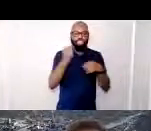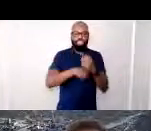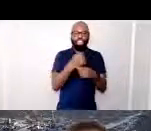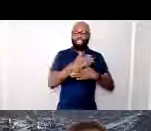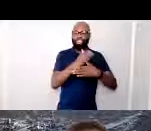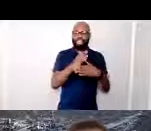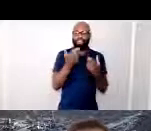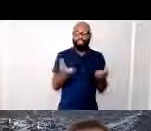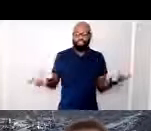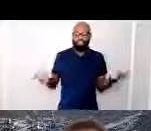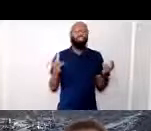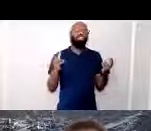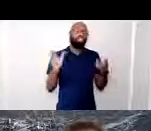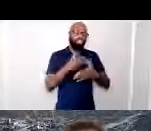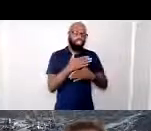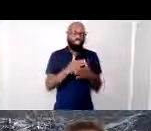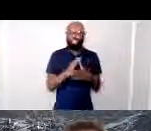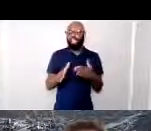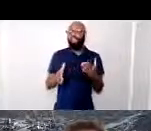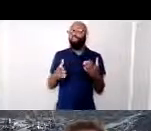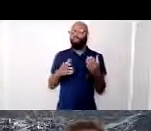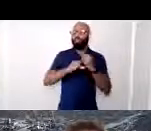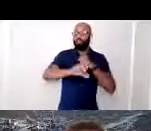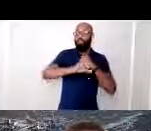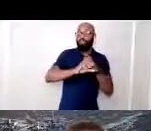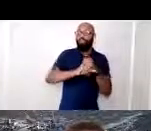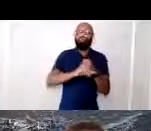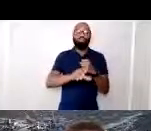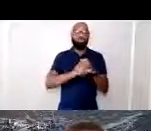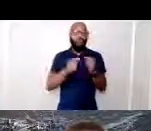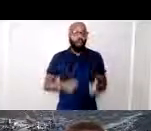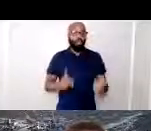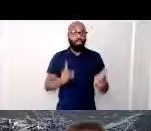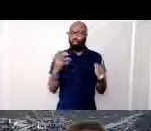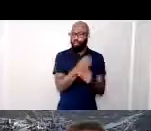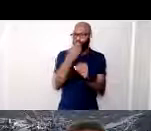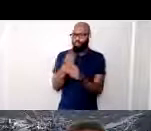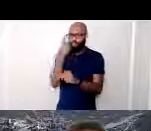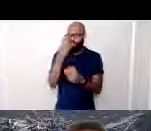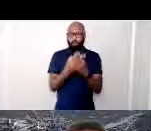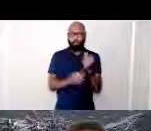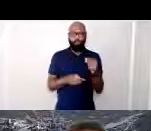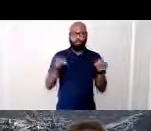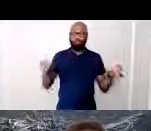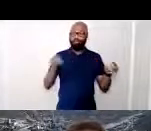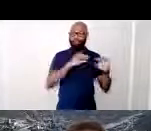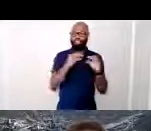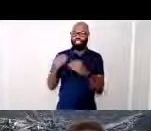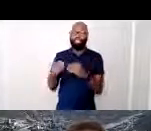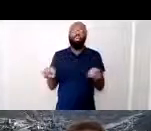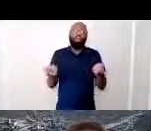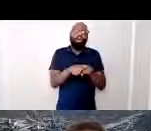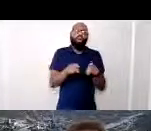sharing promotional and marketing opportunities. That's a win-win for both organizations and the greater, larger